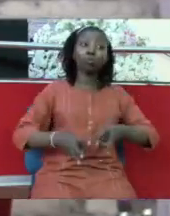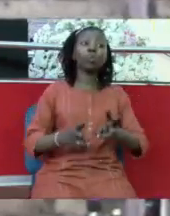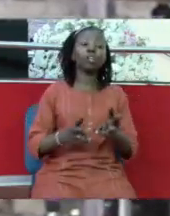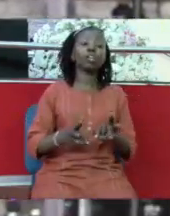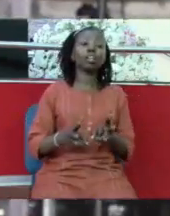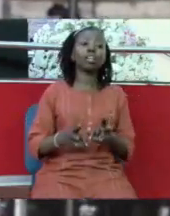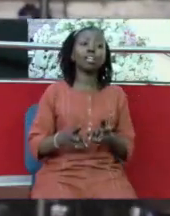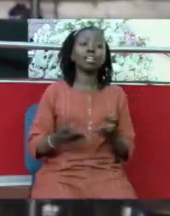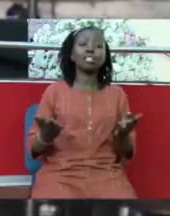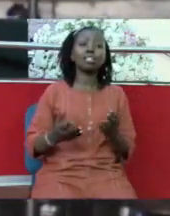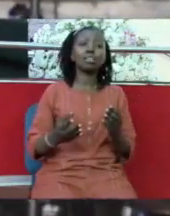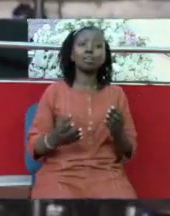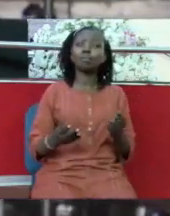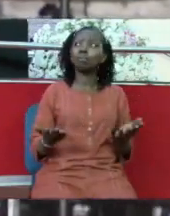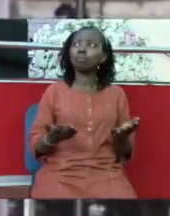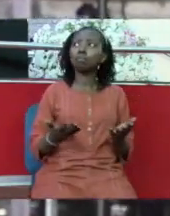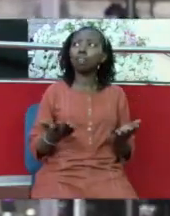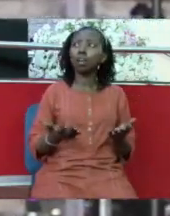way.